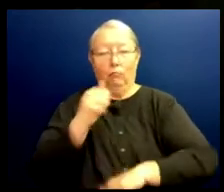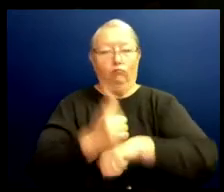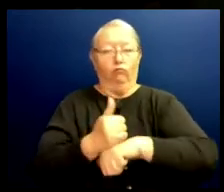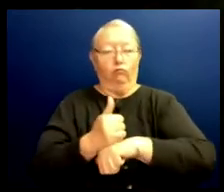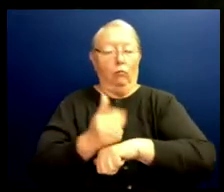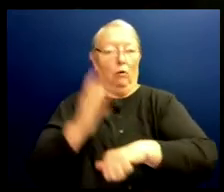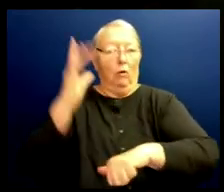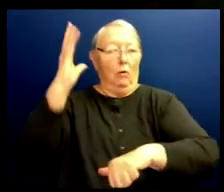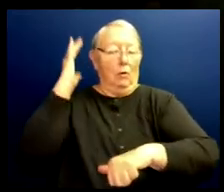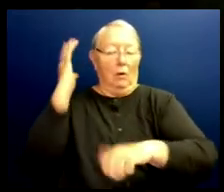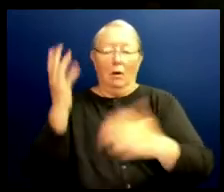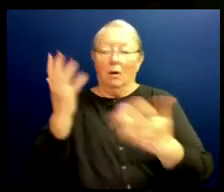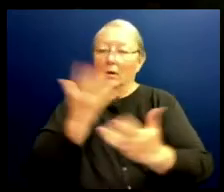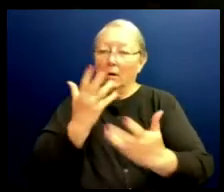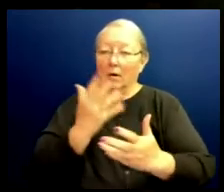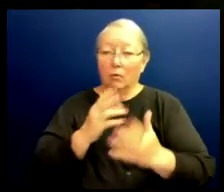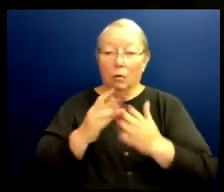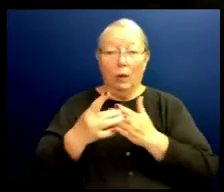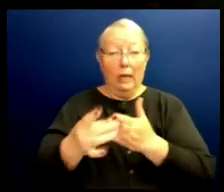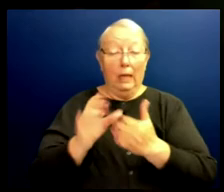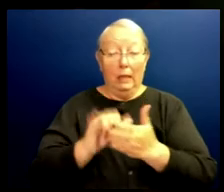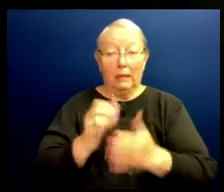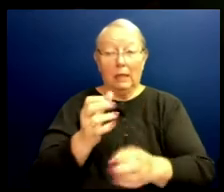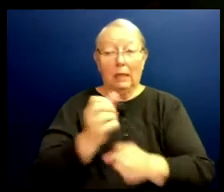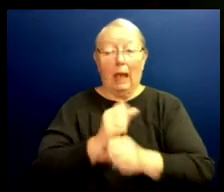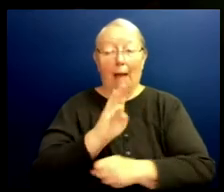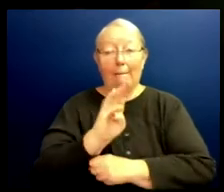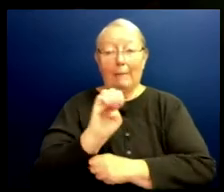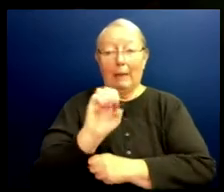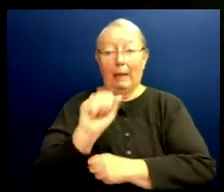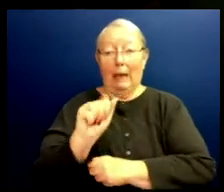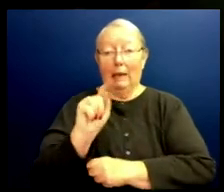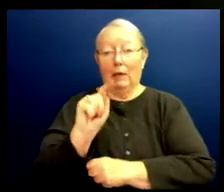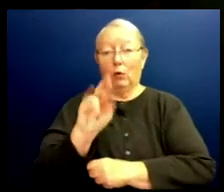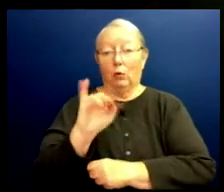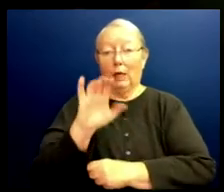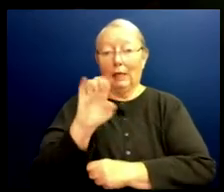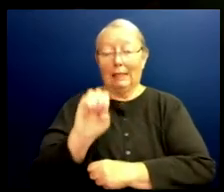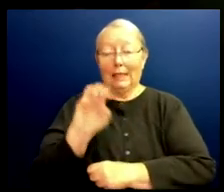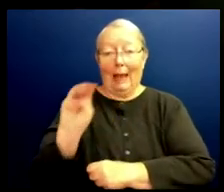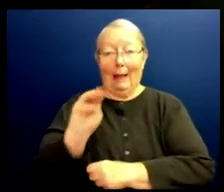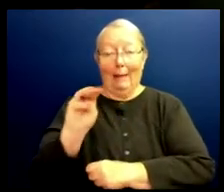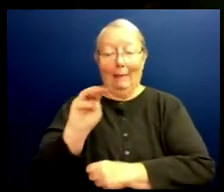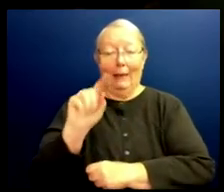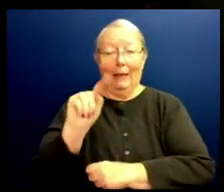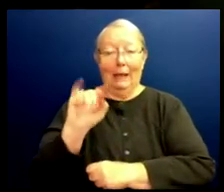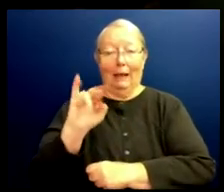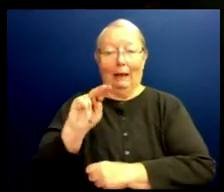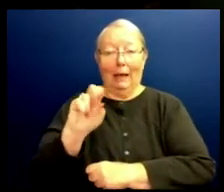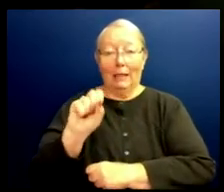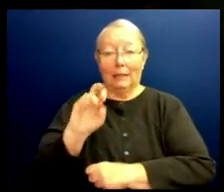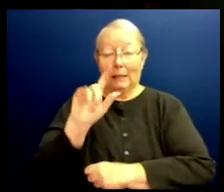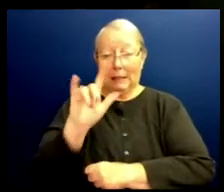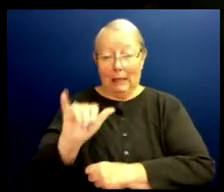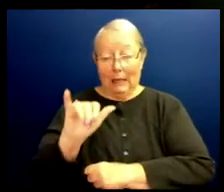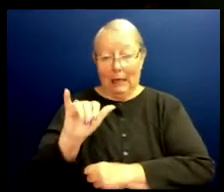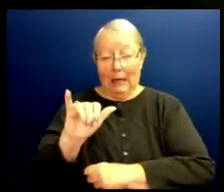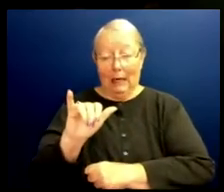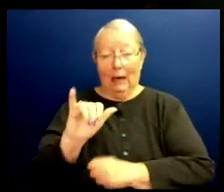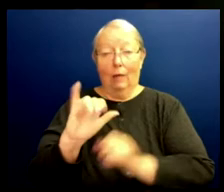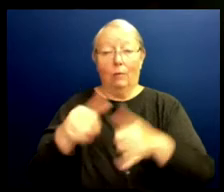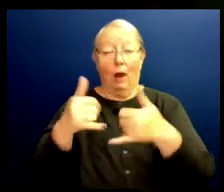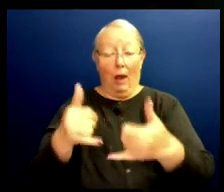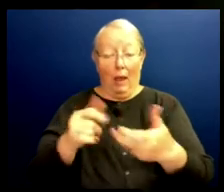of this project, Bob was awarded the Beatrice M. Tinsley Prize, the NASA Distinguished Public Service Medal, and the